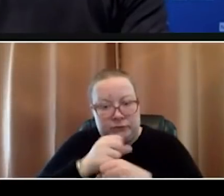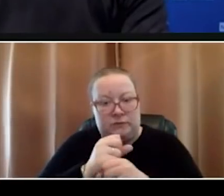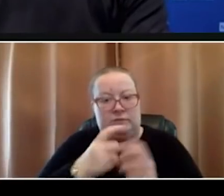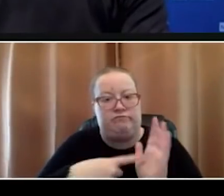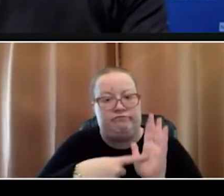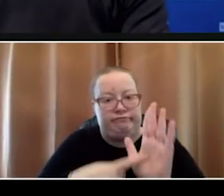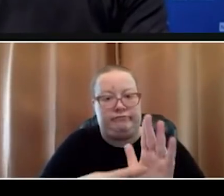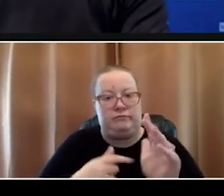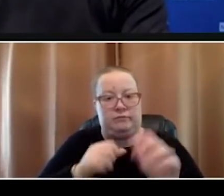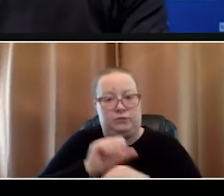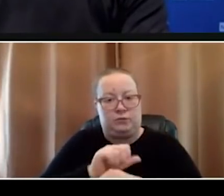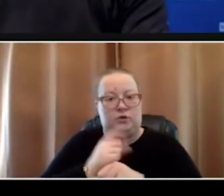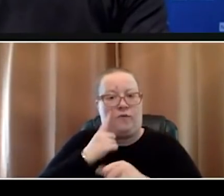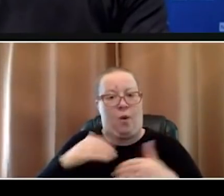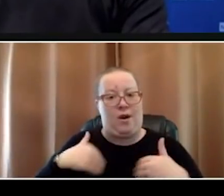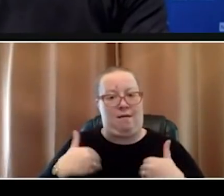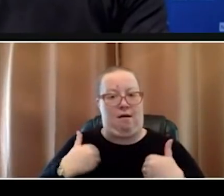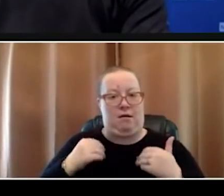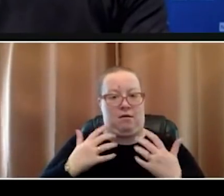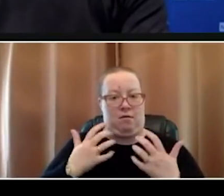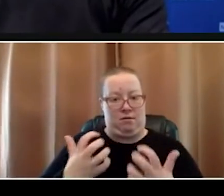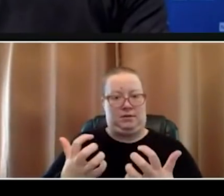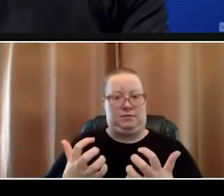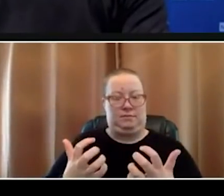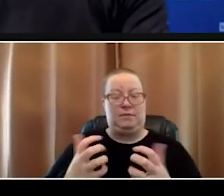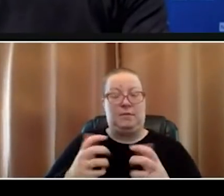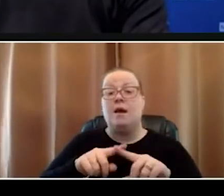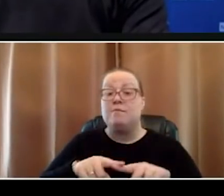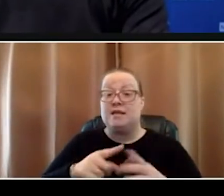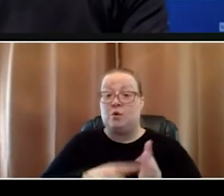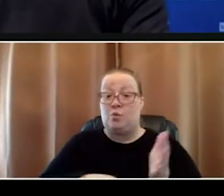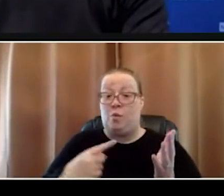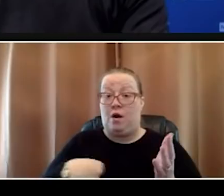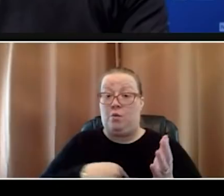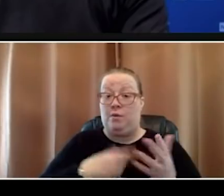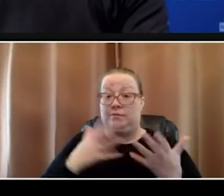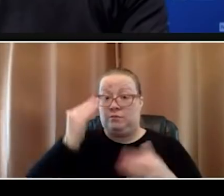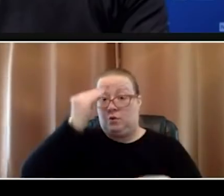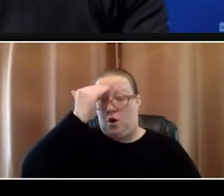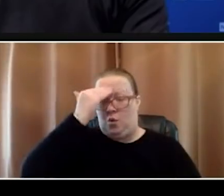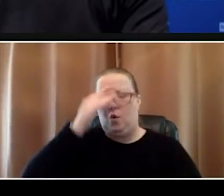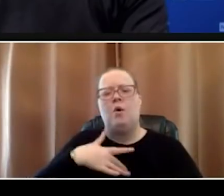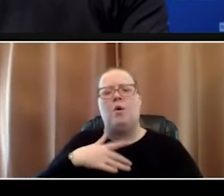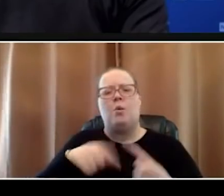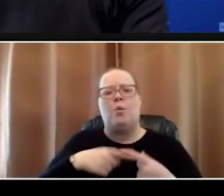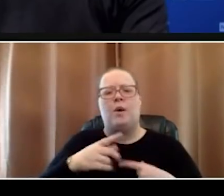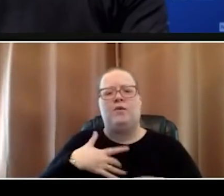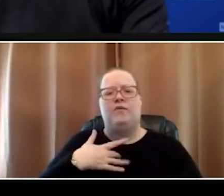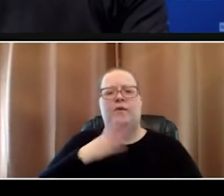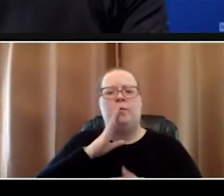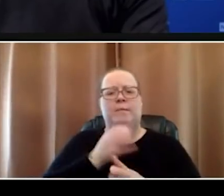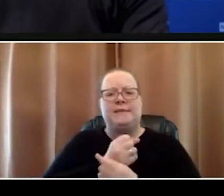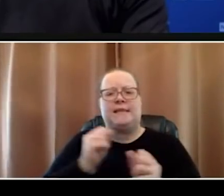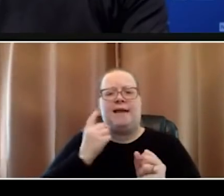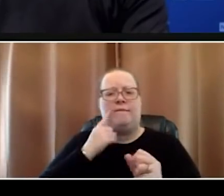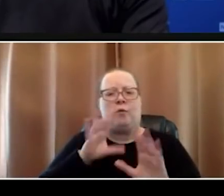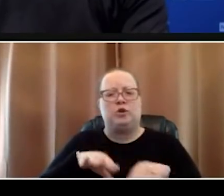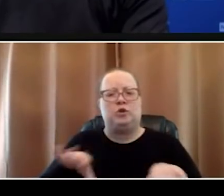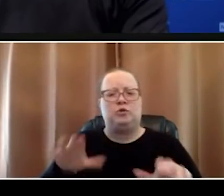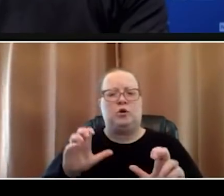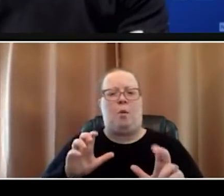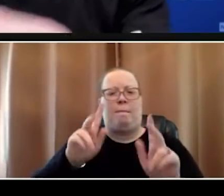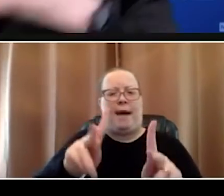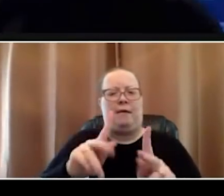audiences. Given what we know now, when do you expect it will be safe for children to return to the theater? For